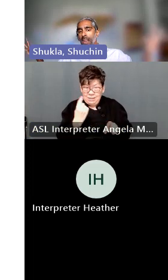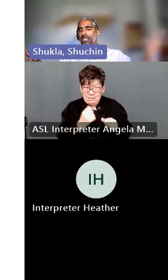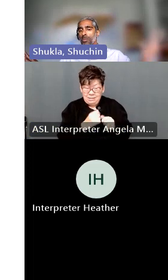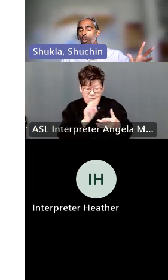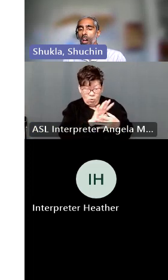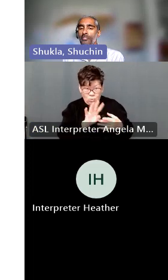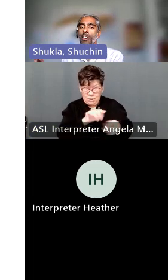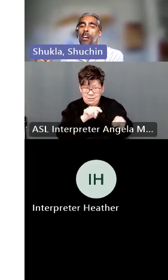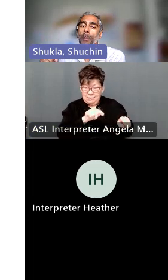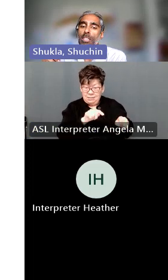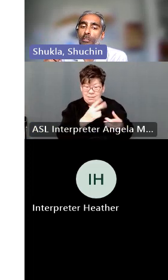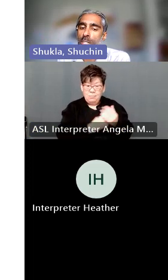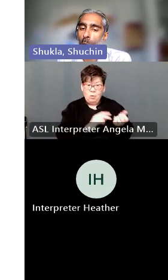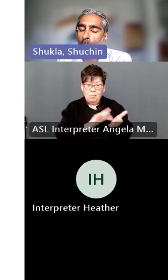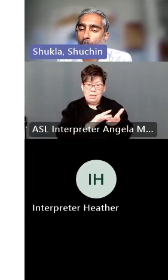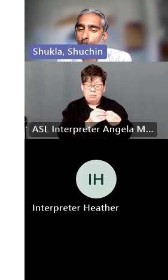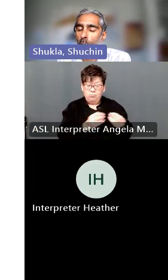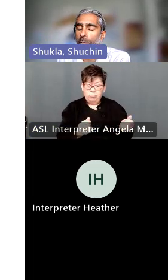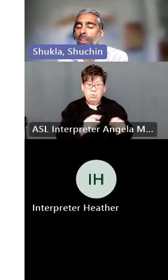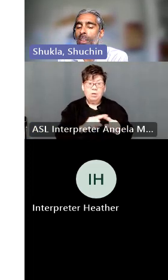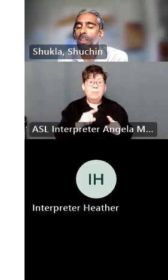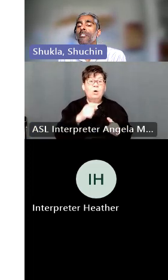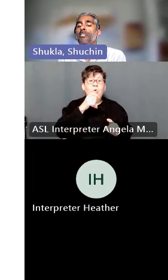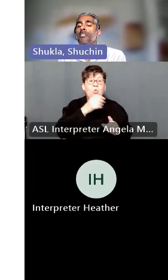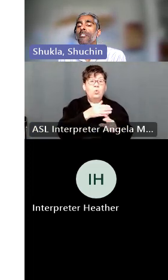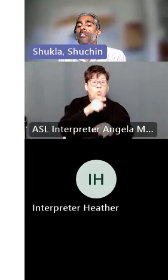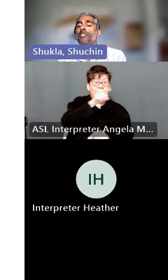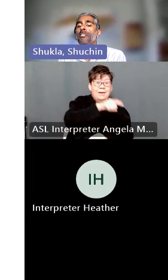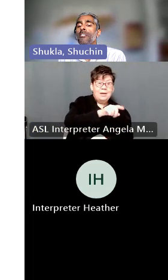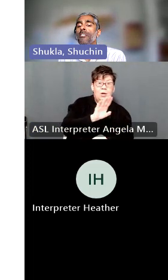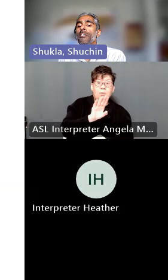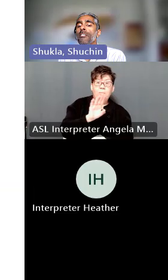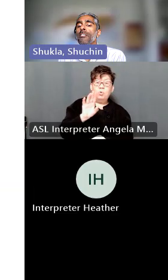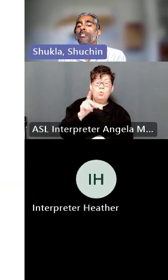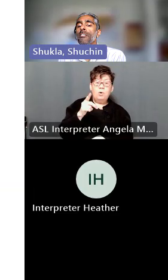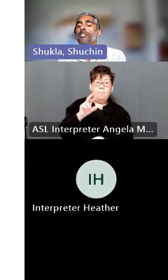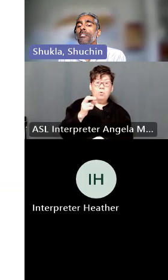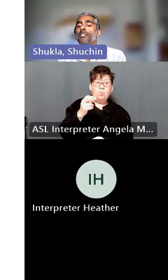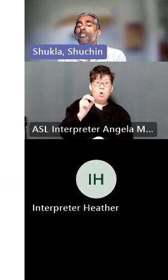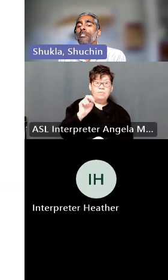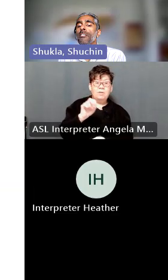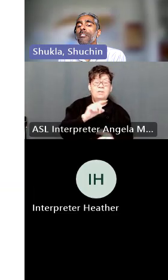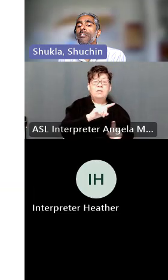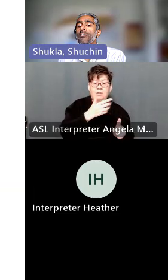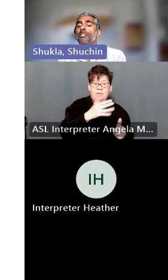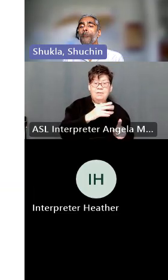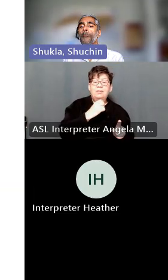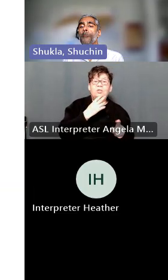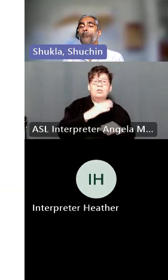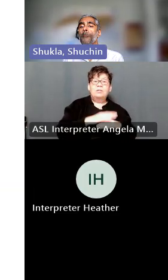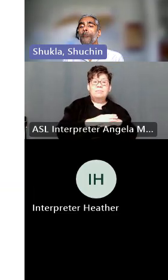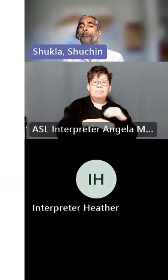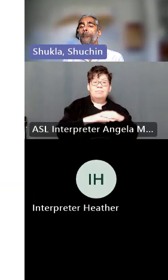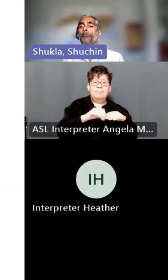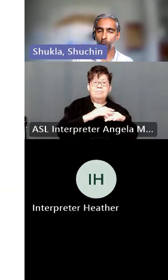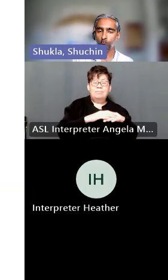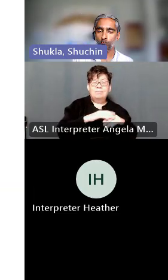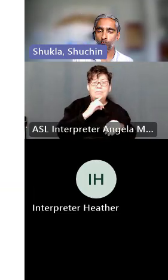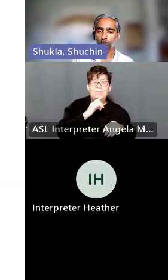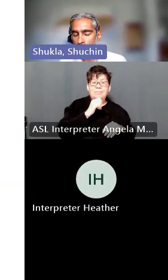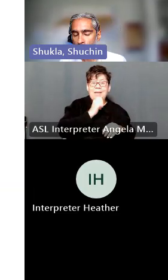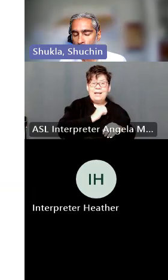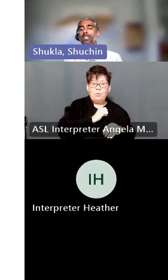both the medicines worn off. But the folks who are on buprenorphine have developed a tolerance to opioids that's maintained by the